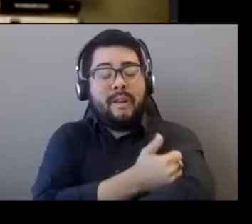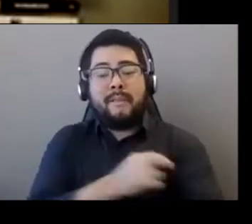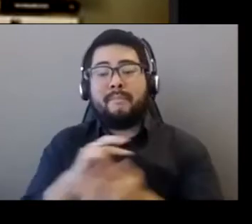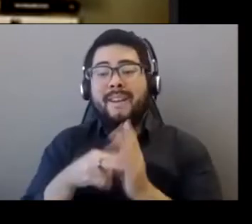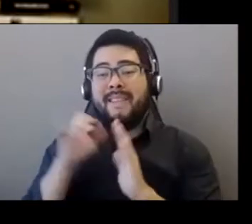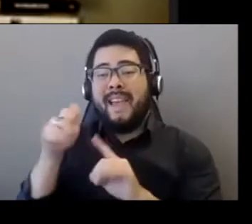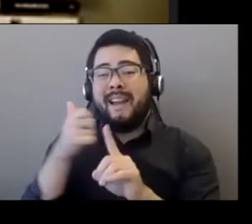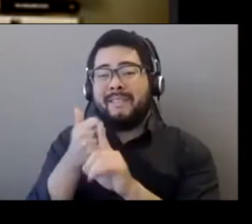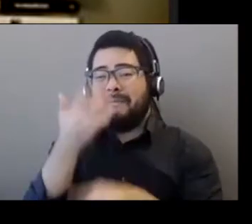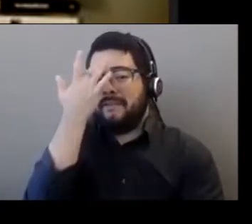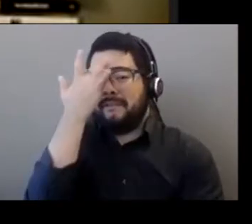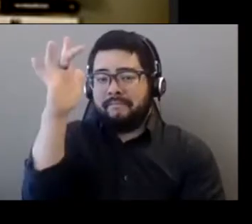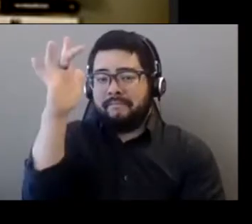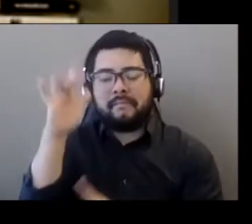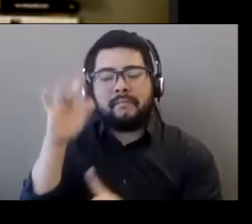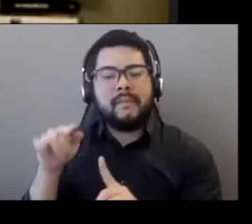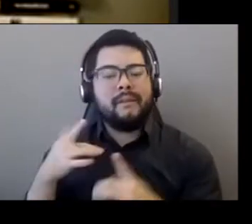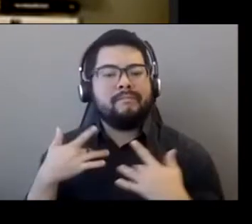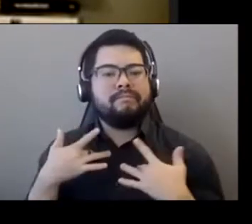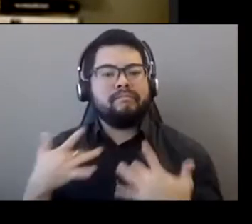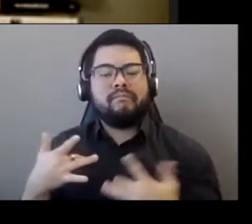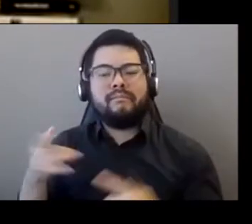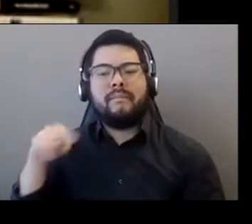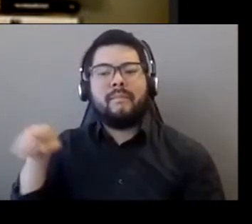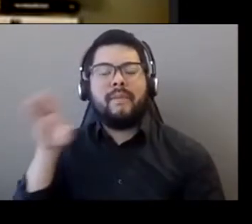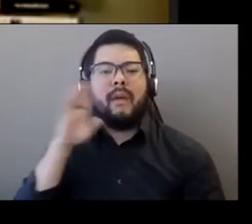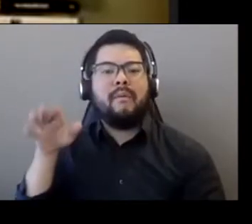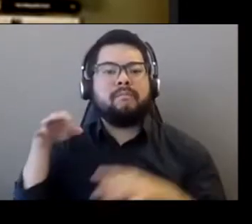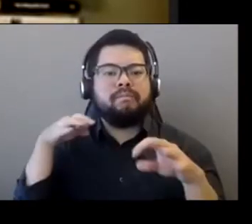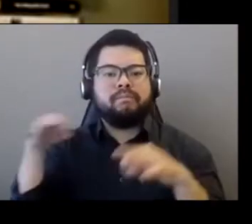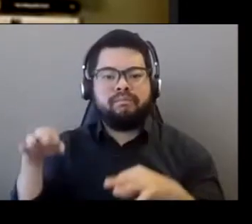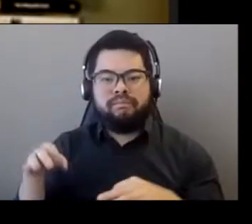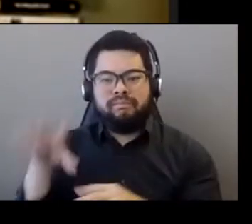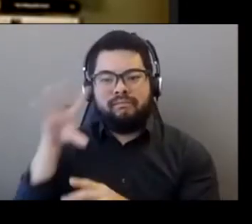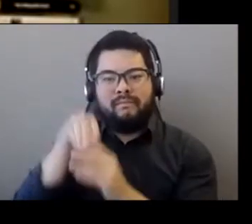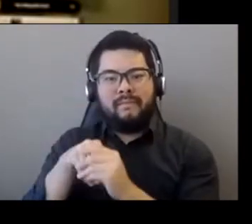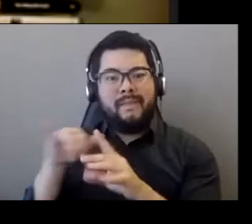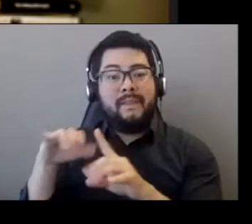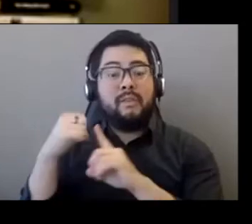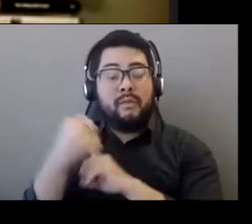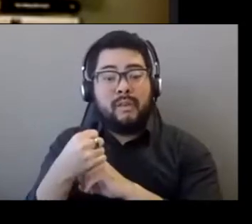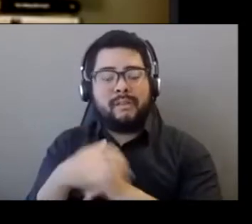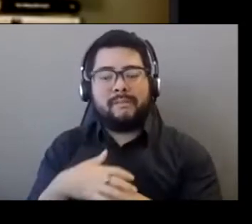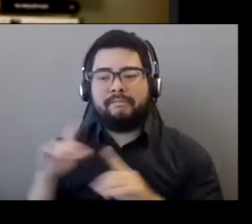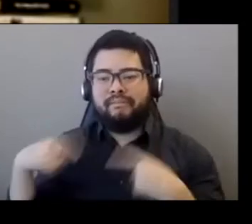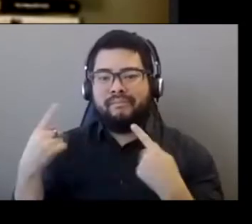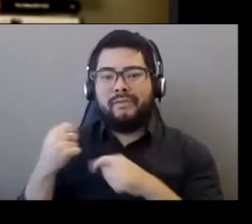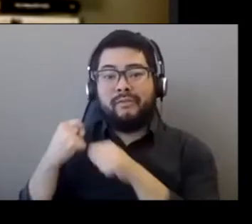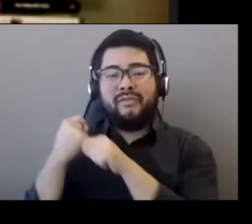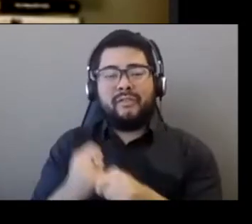generally they speak in the terms of the bourgeoisie. Typically, the traditional intellectual channels